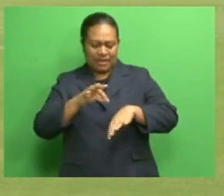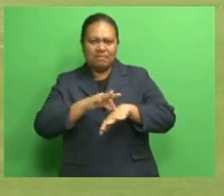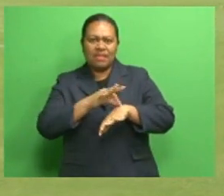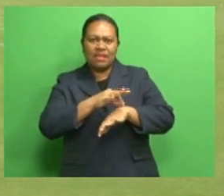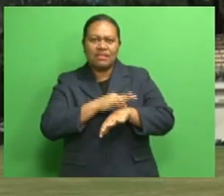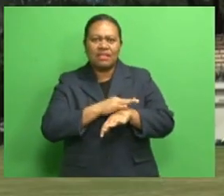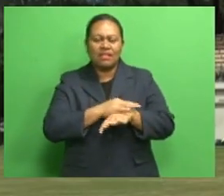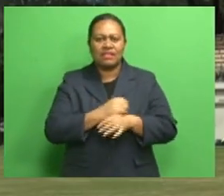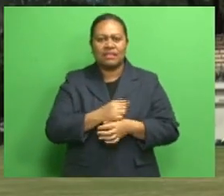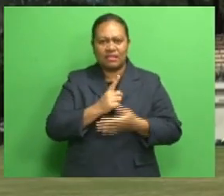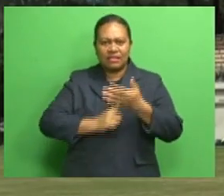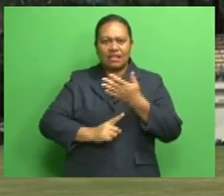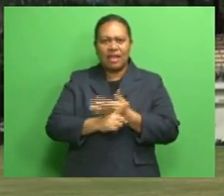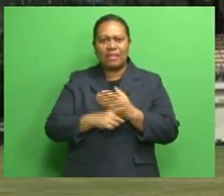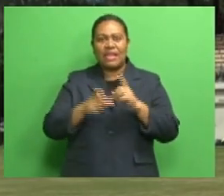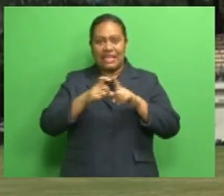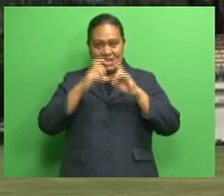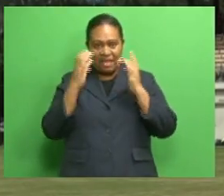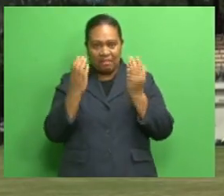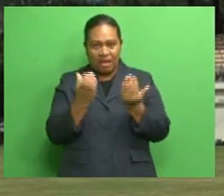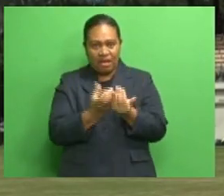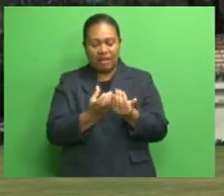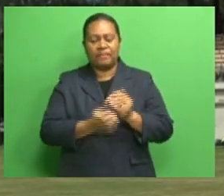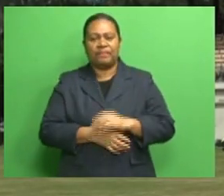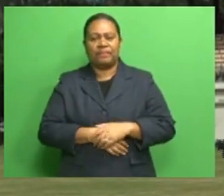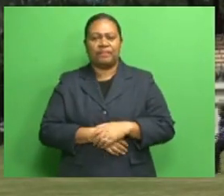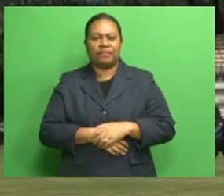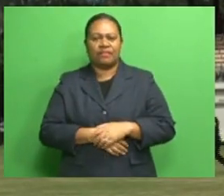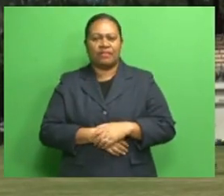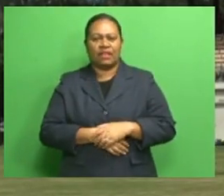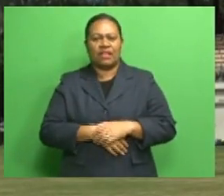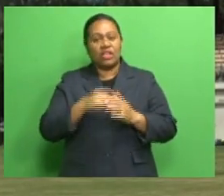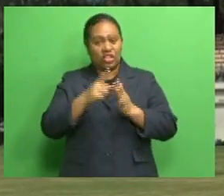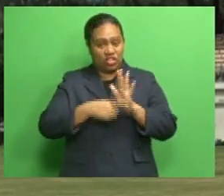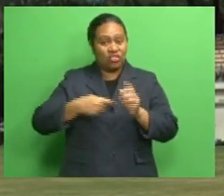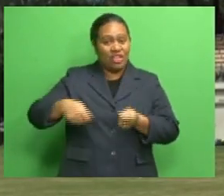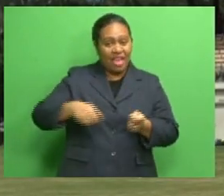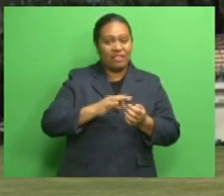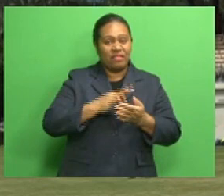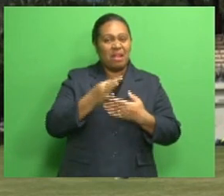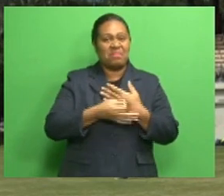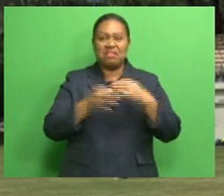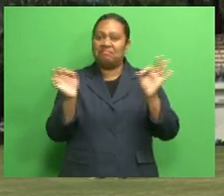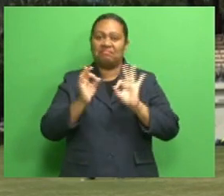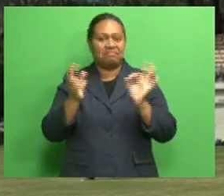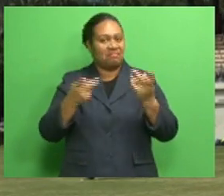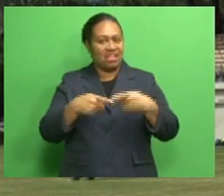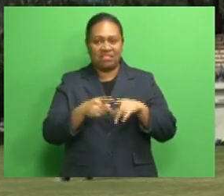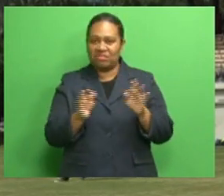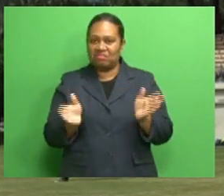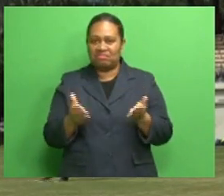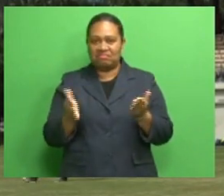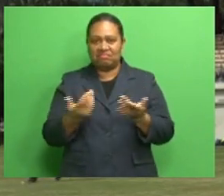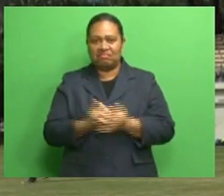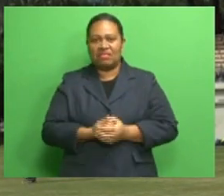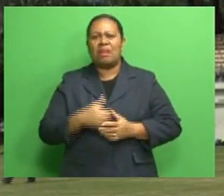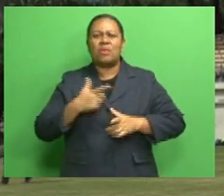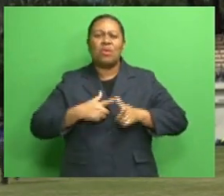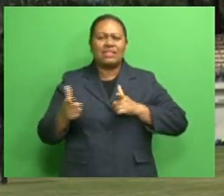Park in December. And then in Jan and Feb we lost the grounds to the Sevens